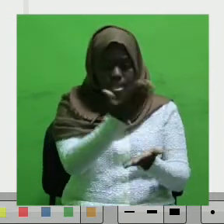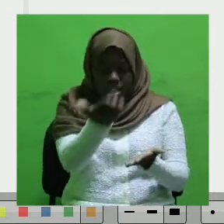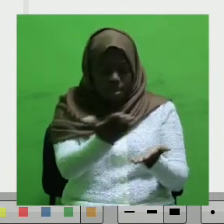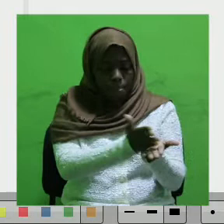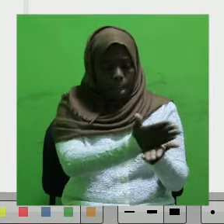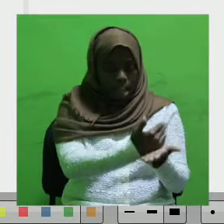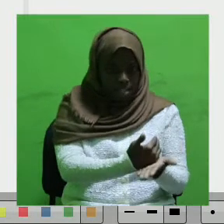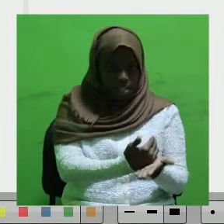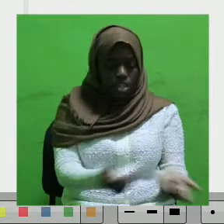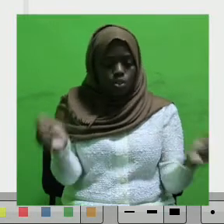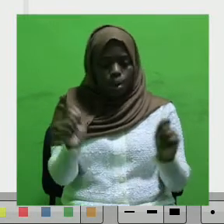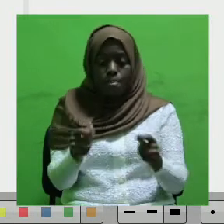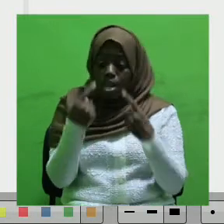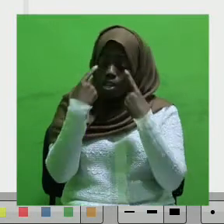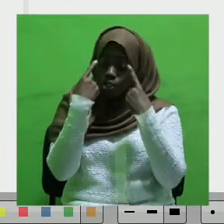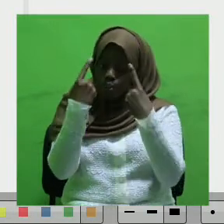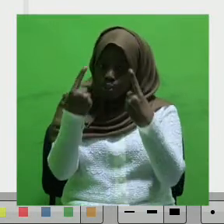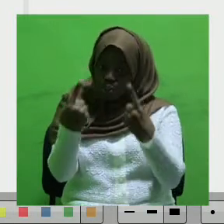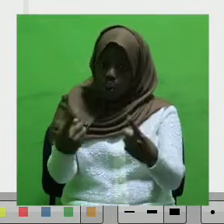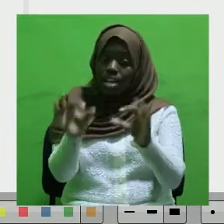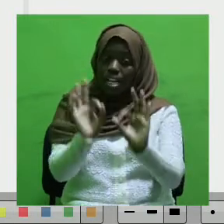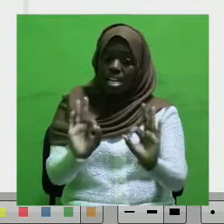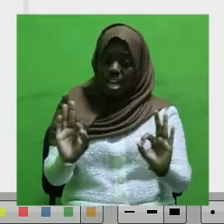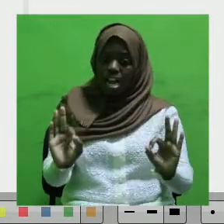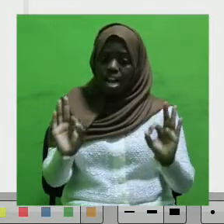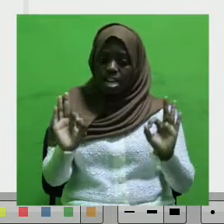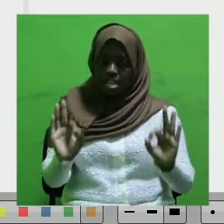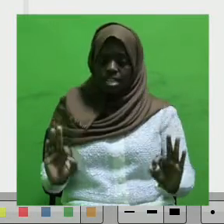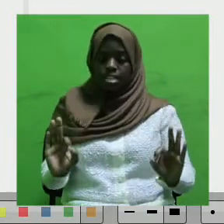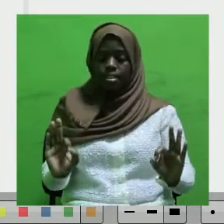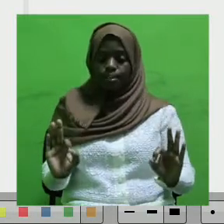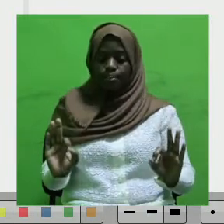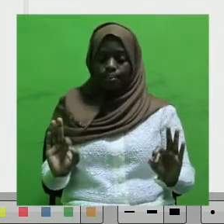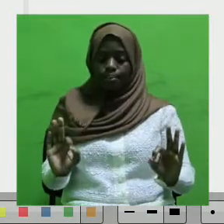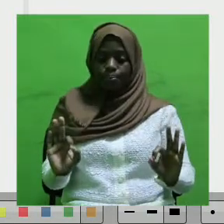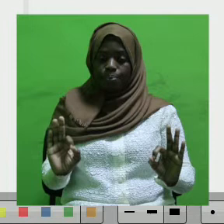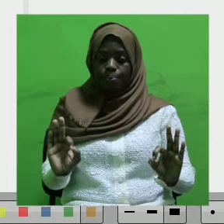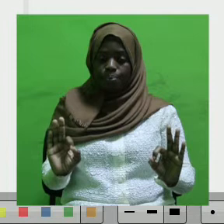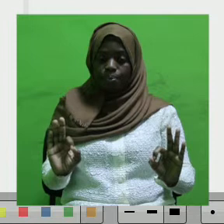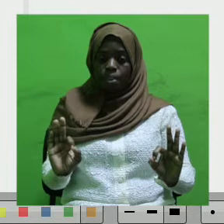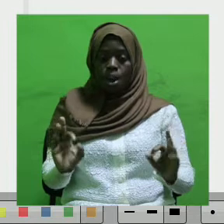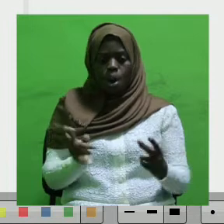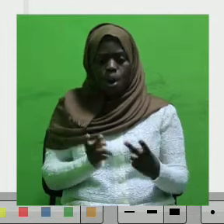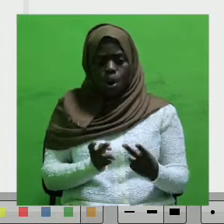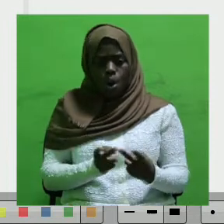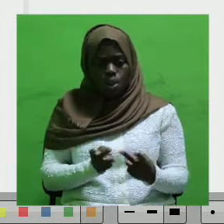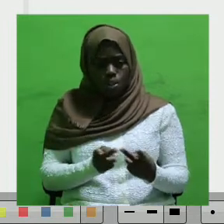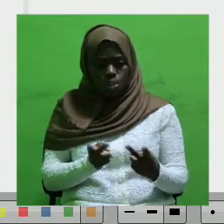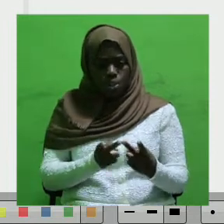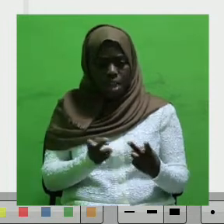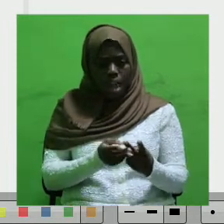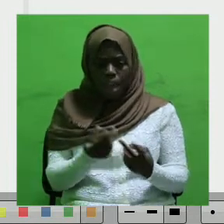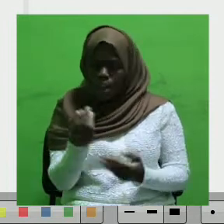shown in drawing the nephron. So in answering a question like this, it's answered just like this. Also, there